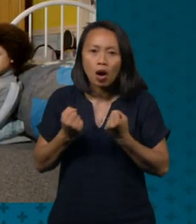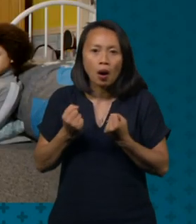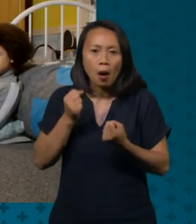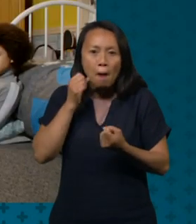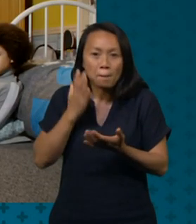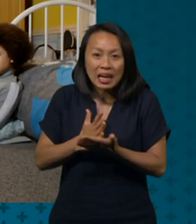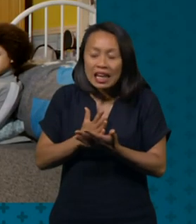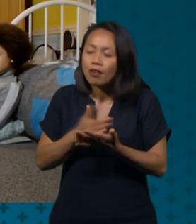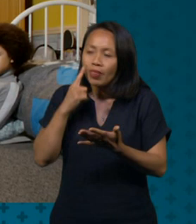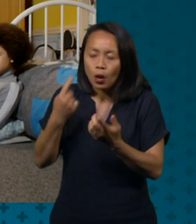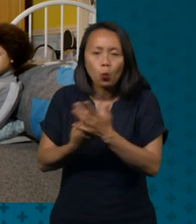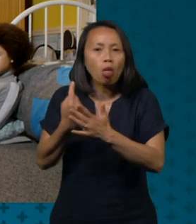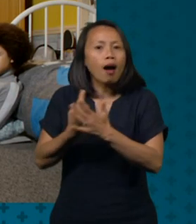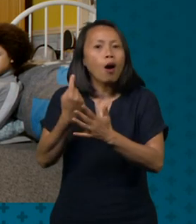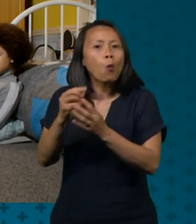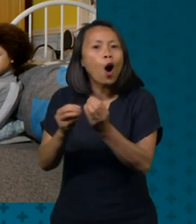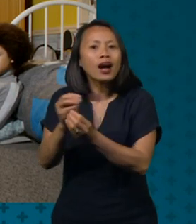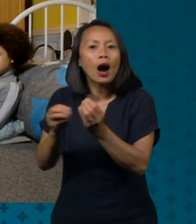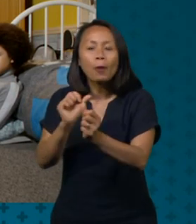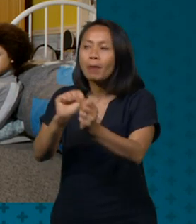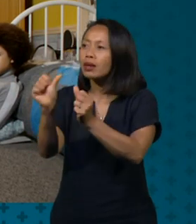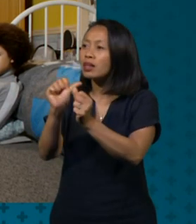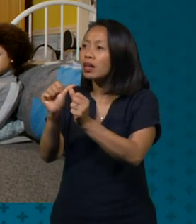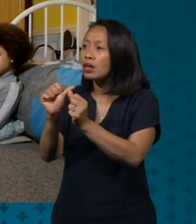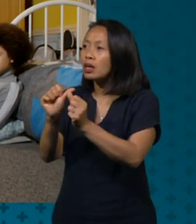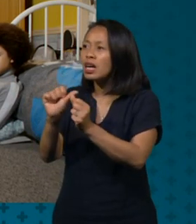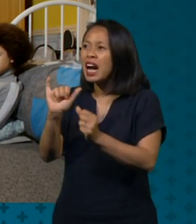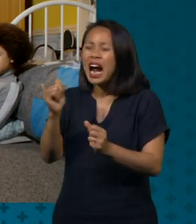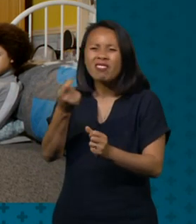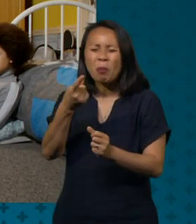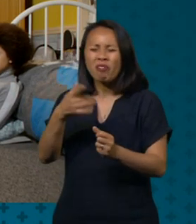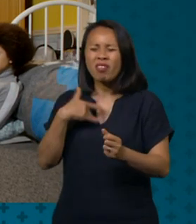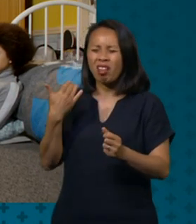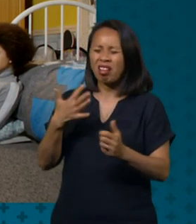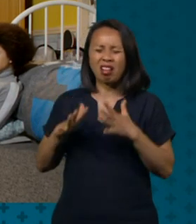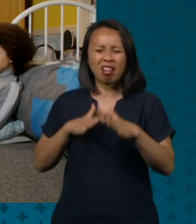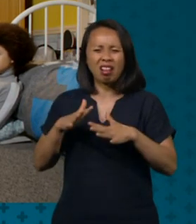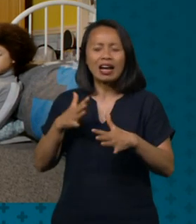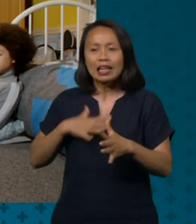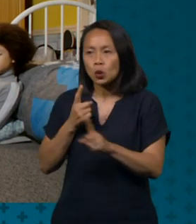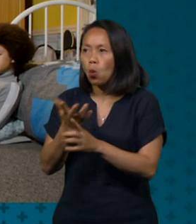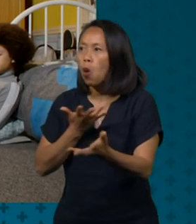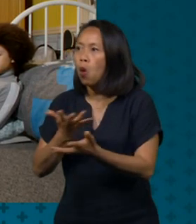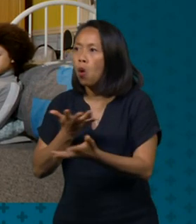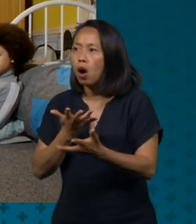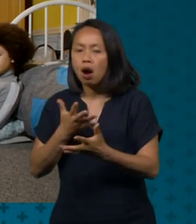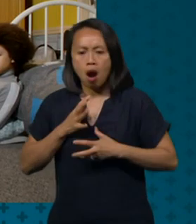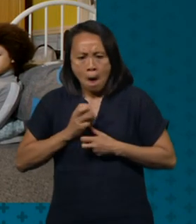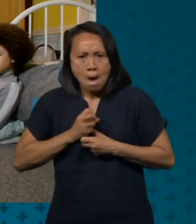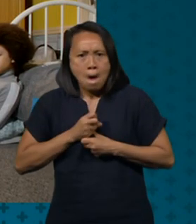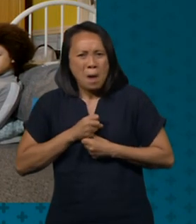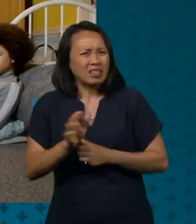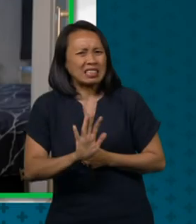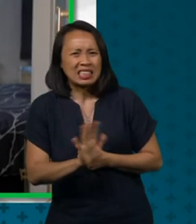something's bothering you, talk to someone. Don't bottle it up. See? She's all right. Yeah, she's all